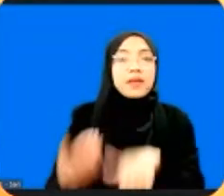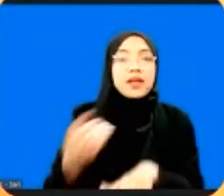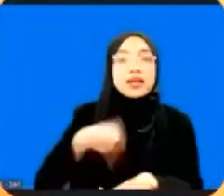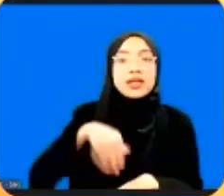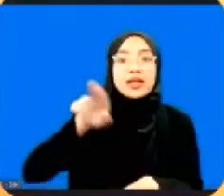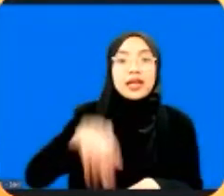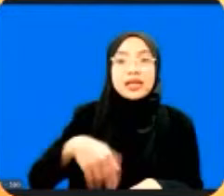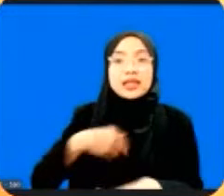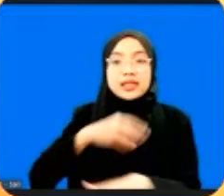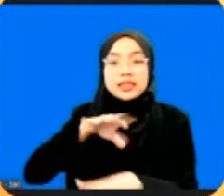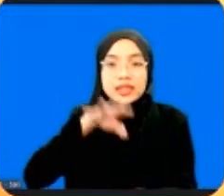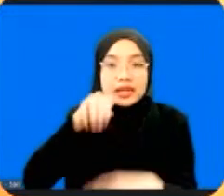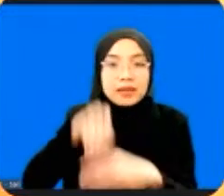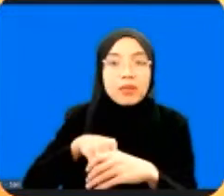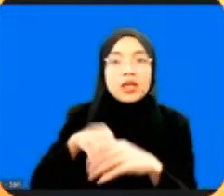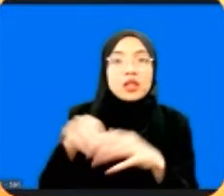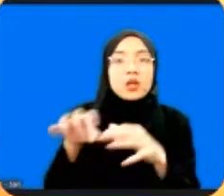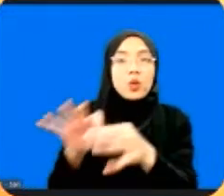collaboration work.